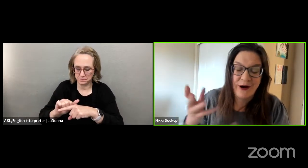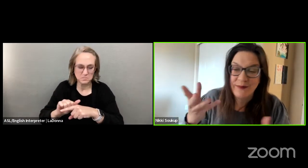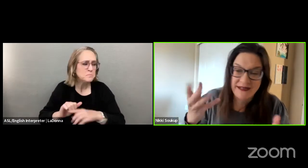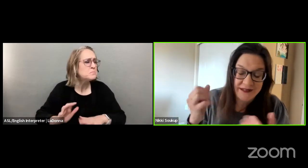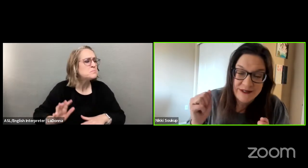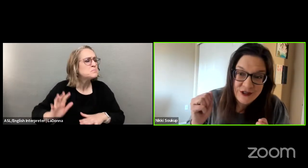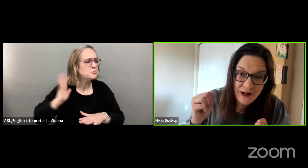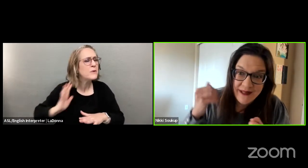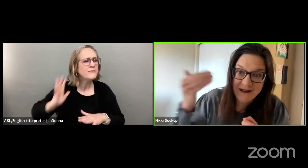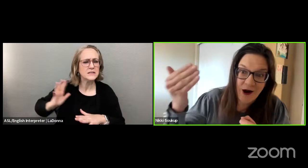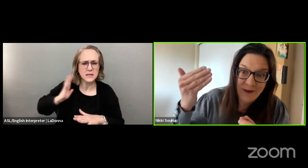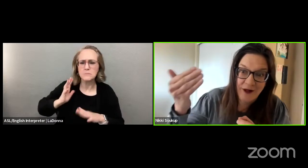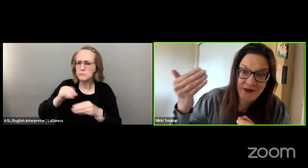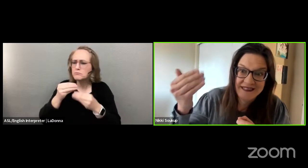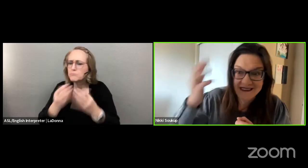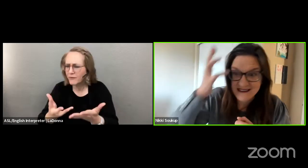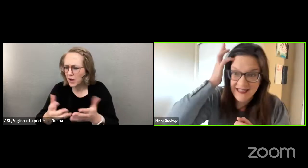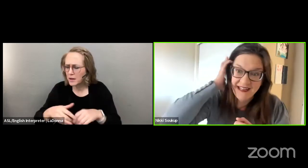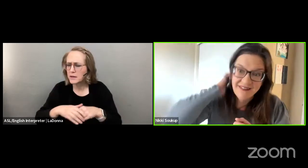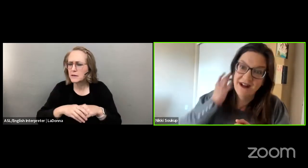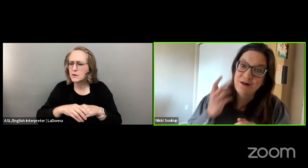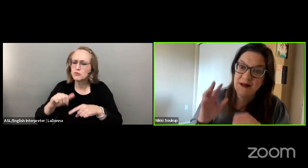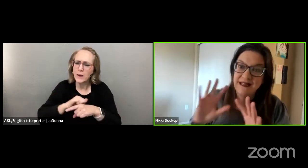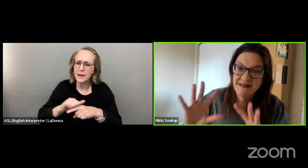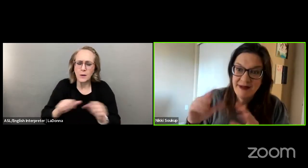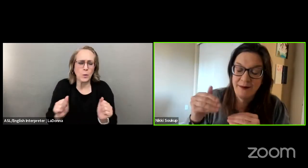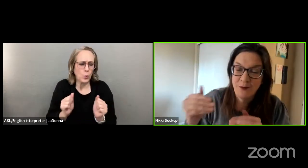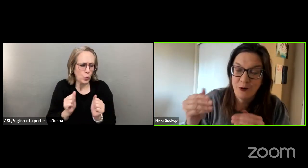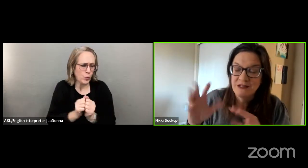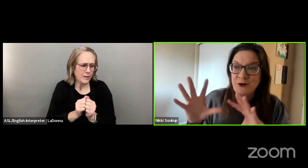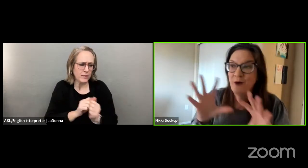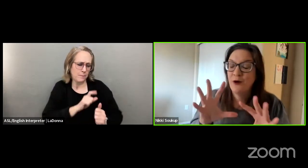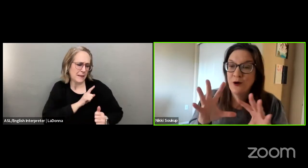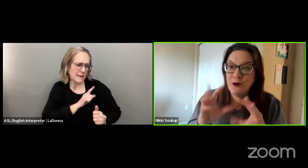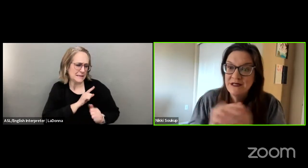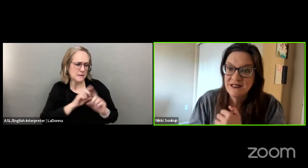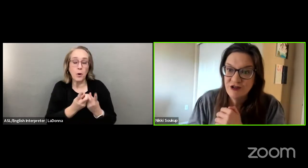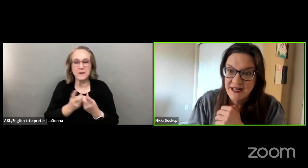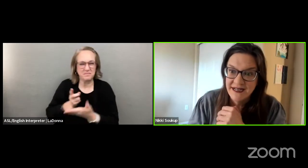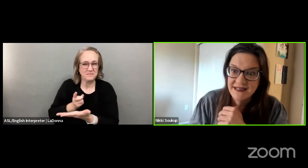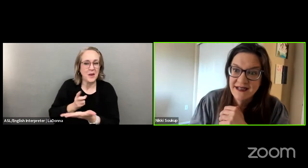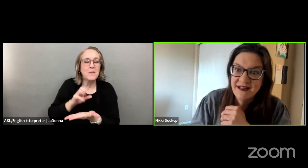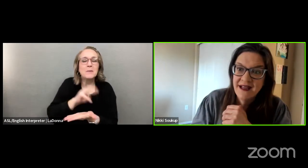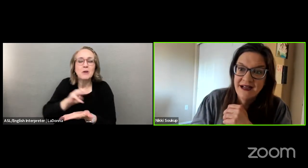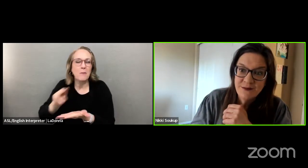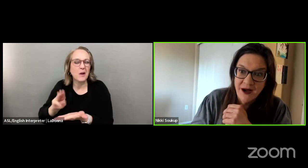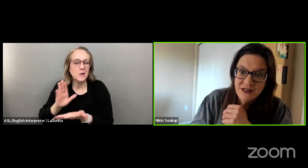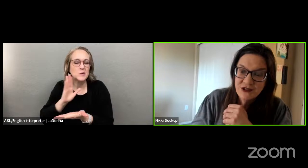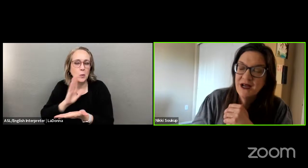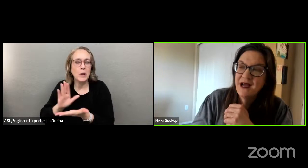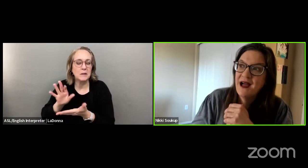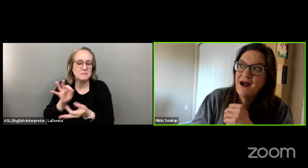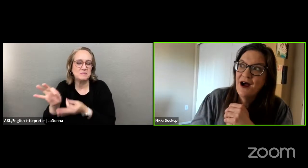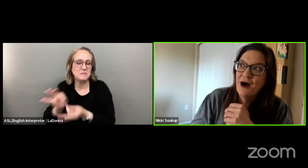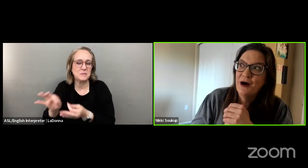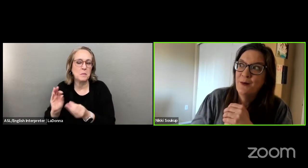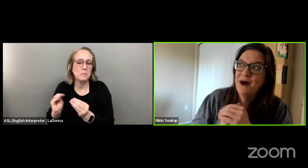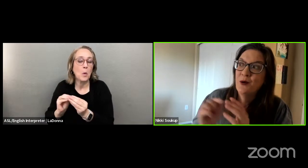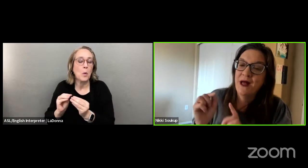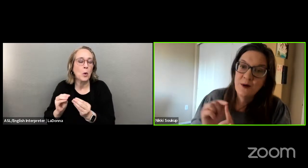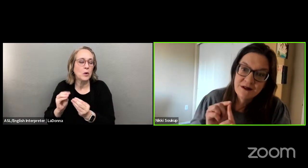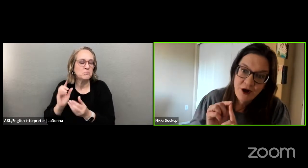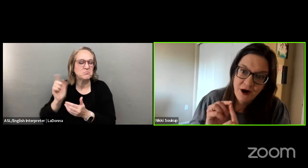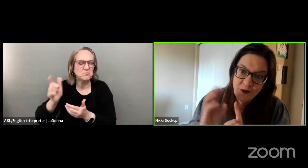police department, and Michelle may talk about this eventually more, so I won't go into the training as much.